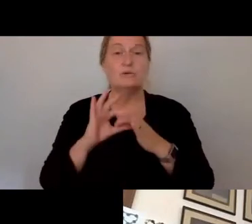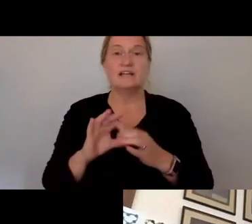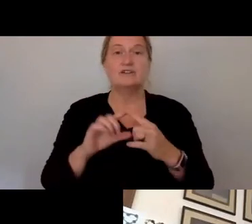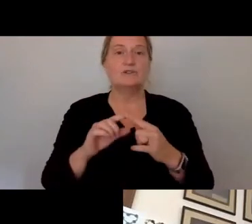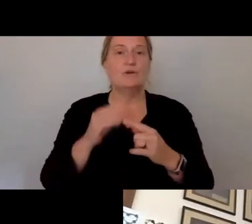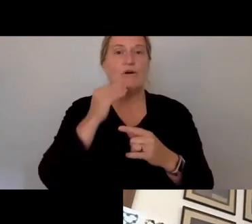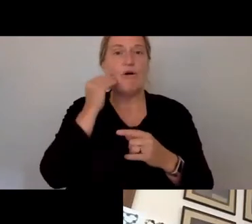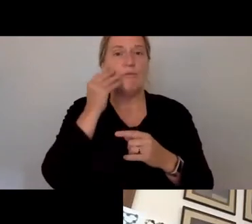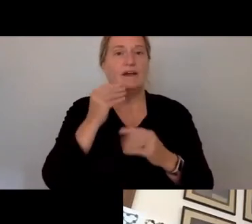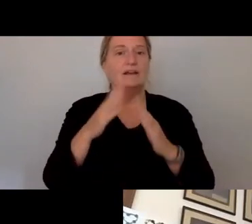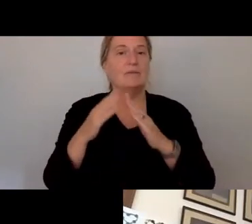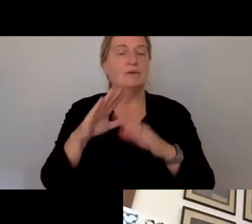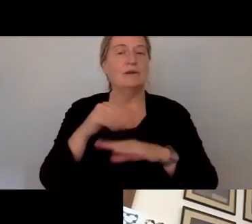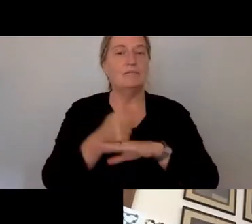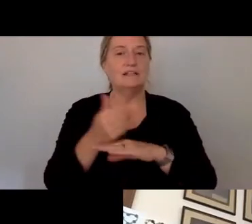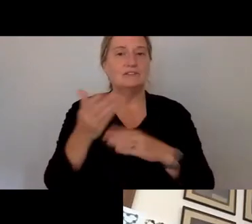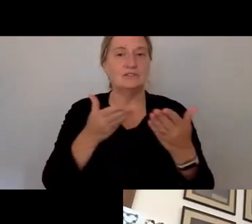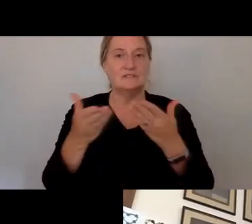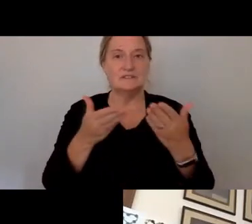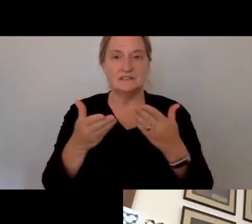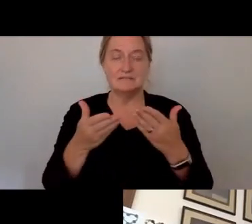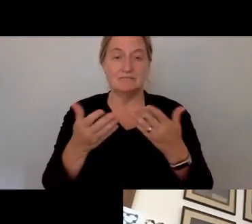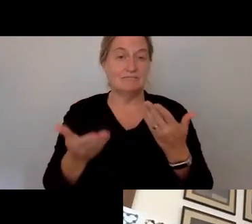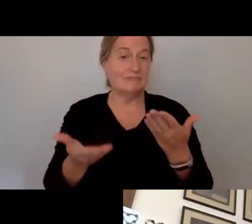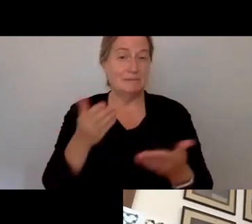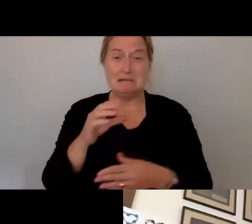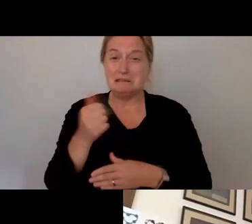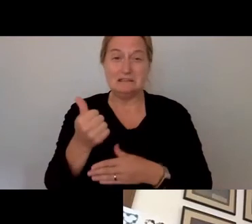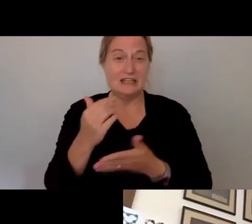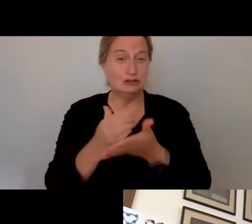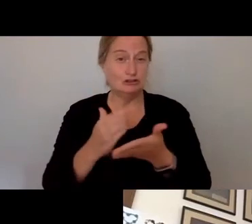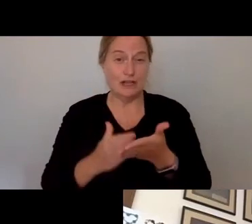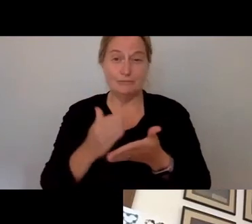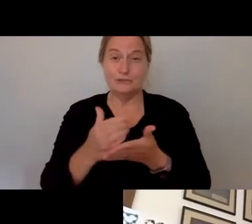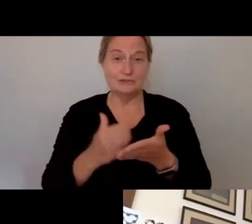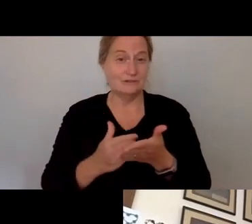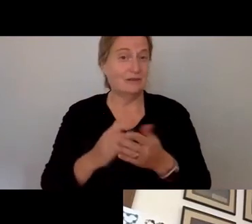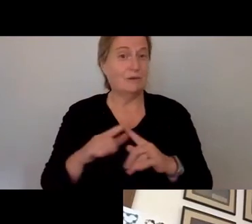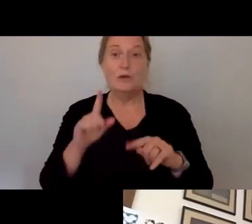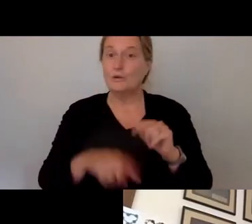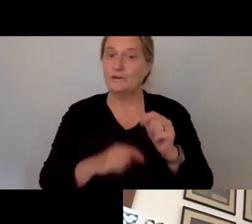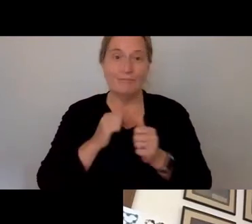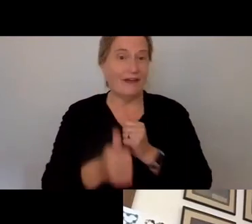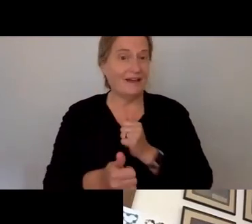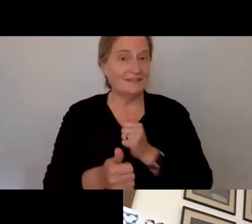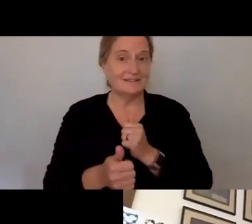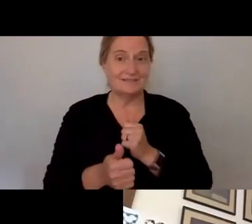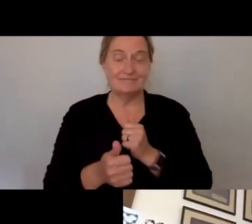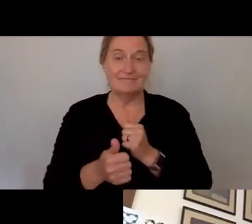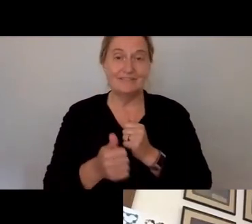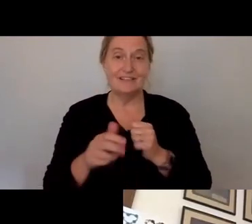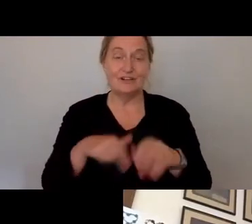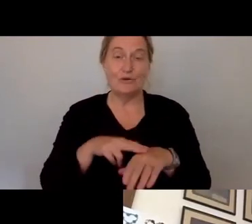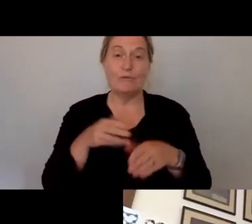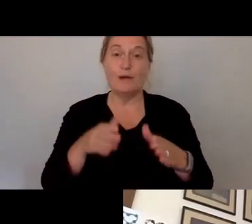and a whole, must have been 10 chapters. And we couldn't get that to become law across in their usual way, but the governor